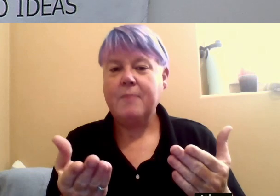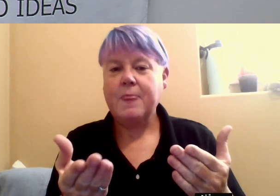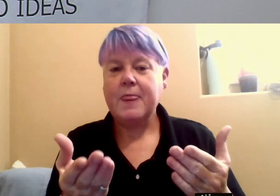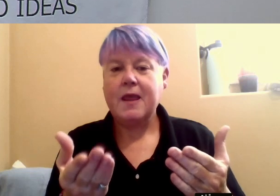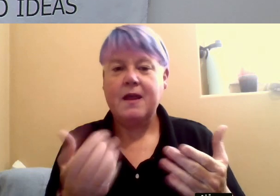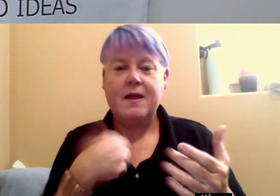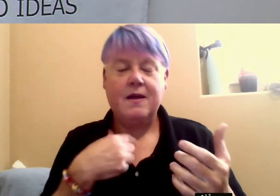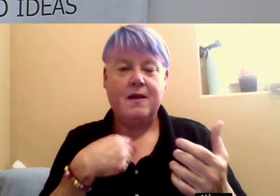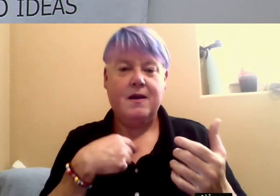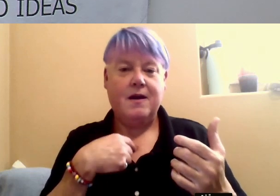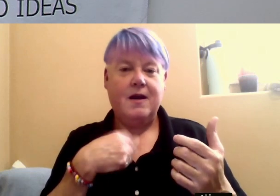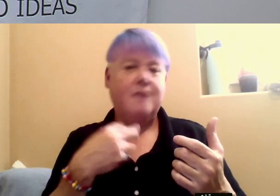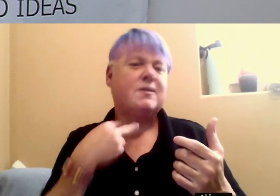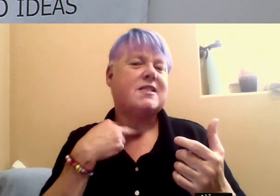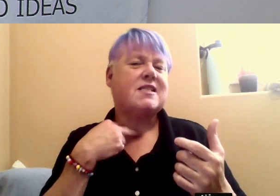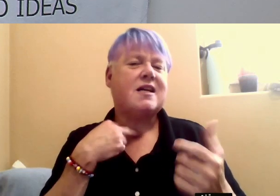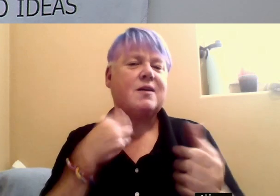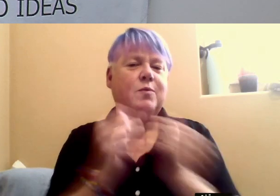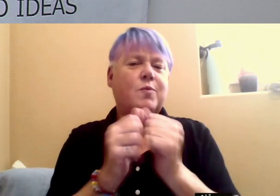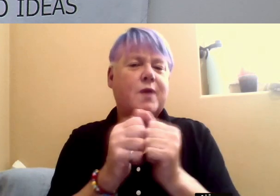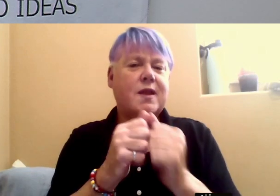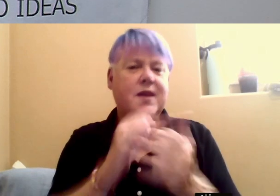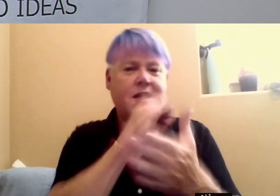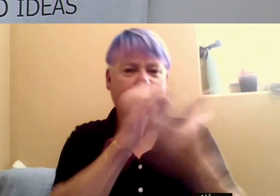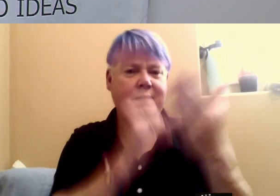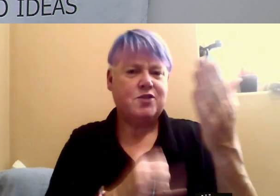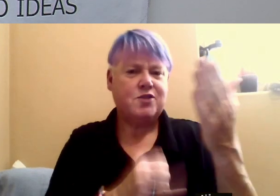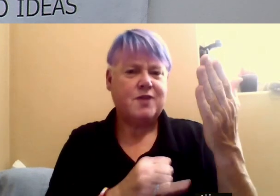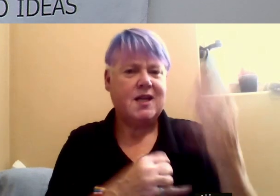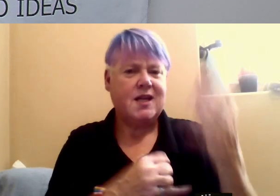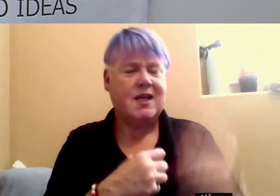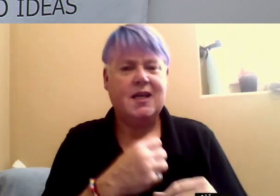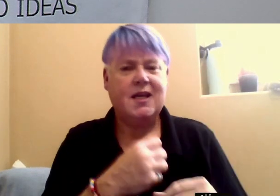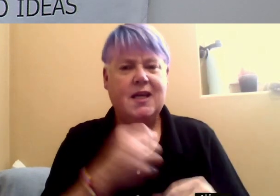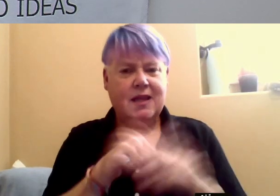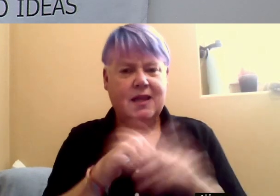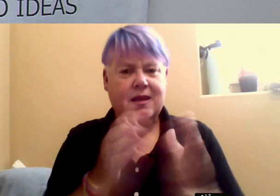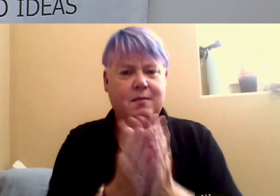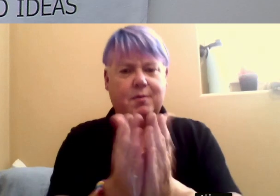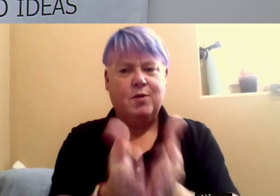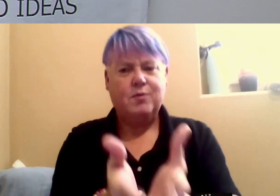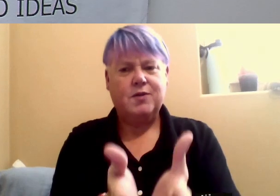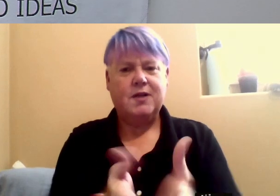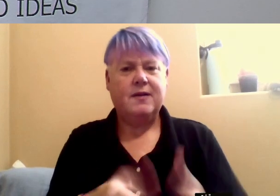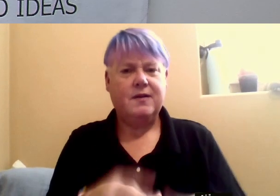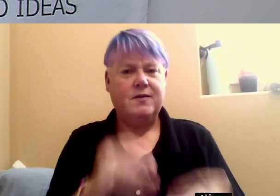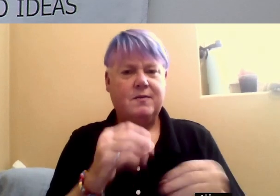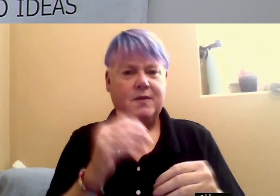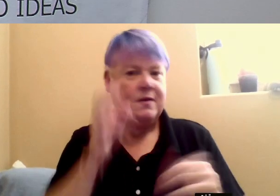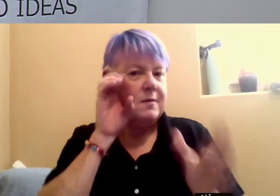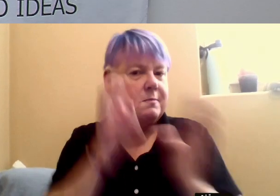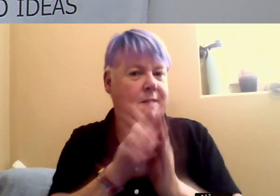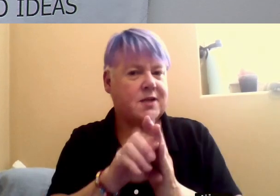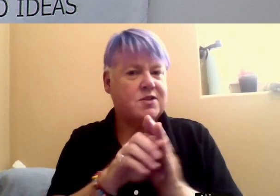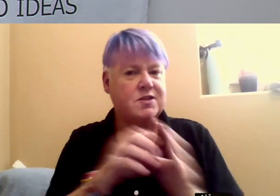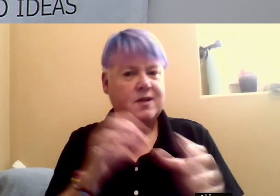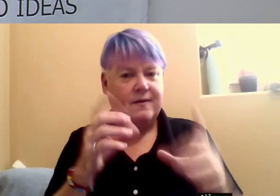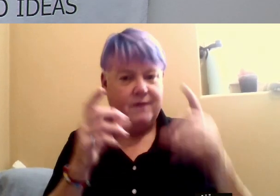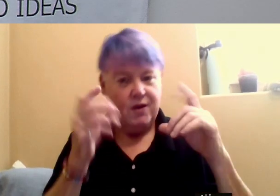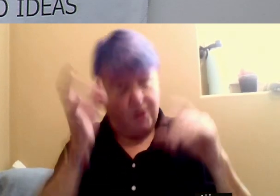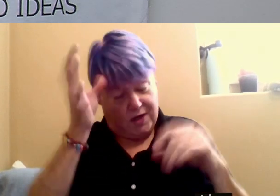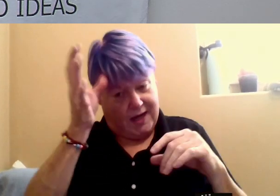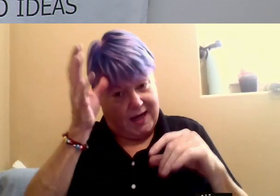struck by the imagery that you provided, you and your dad in the boat, and you attempting to get some photographs of your father, all while fumbling with